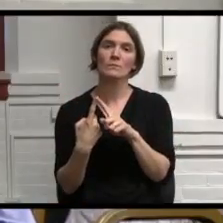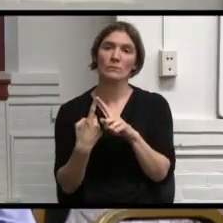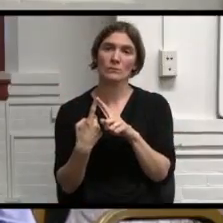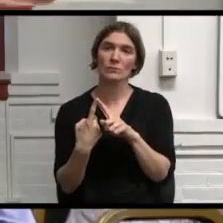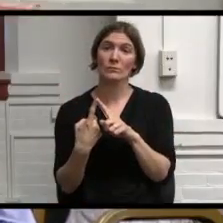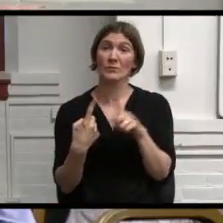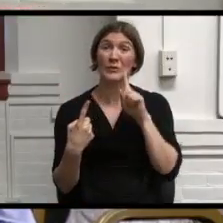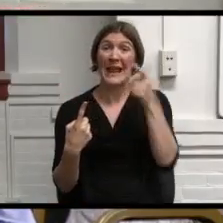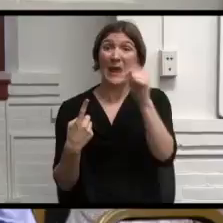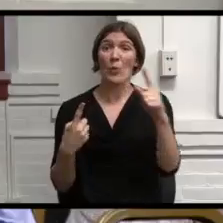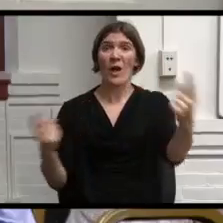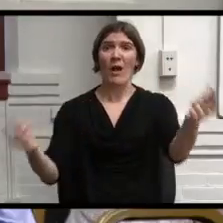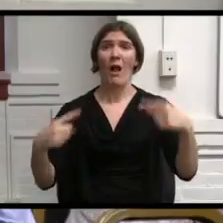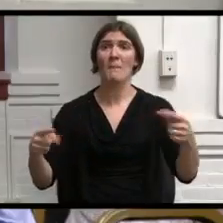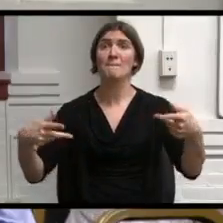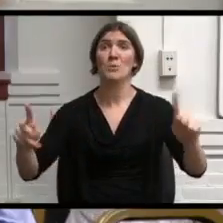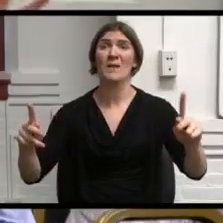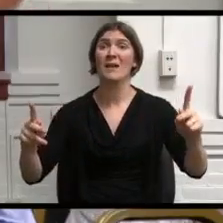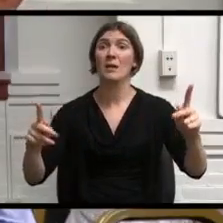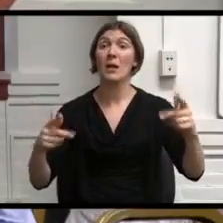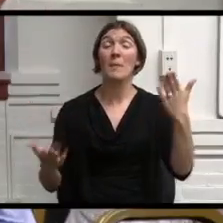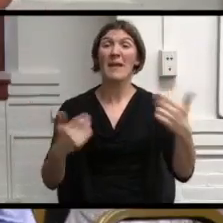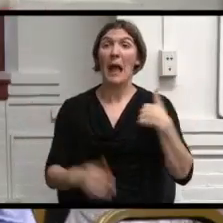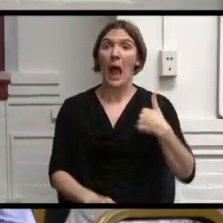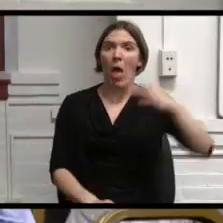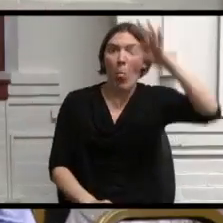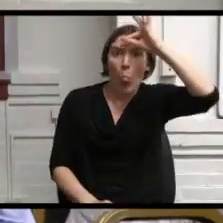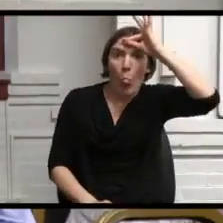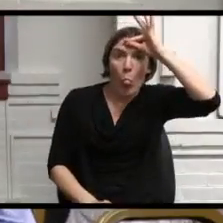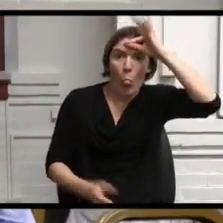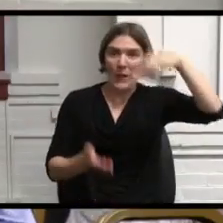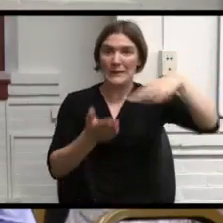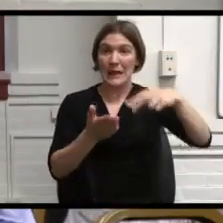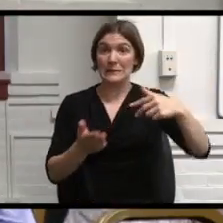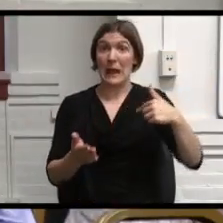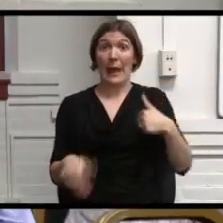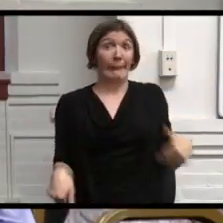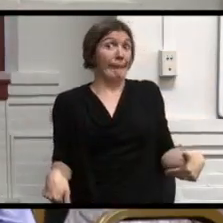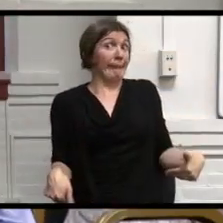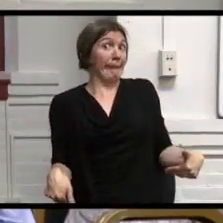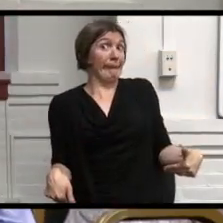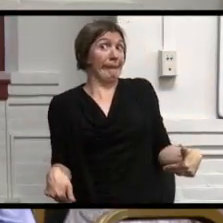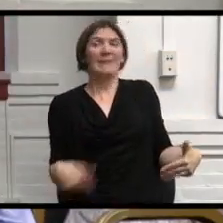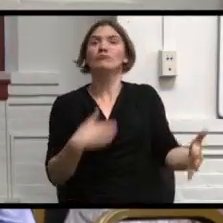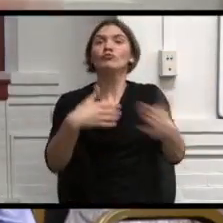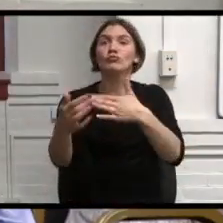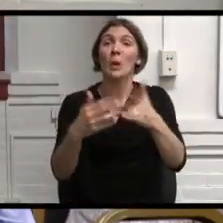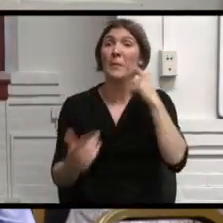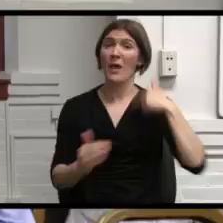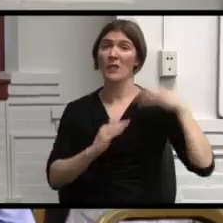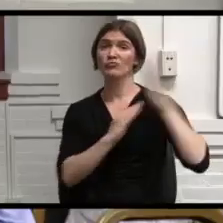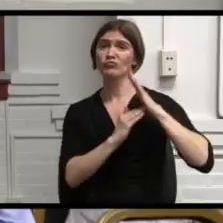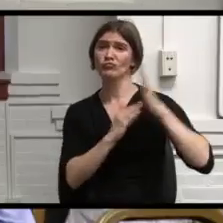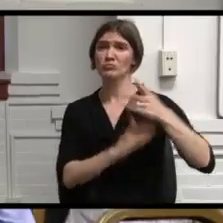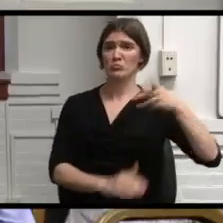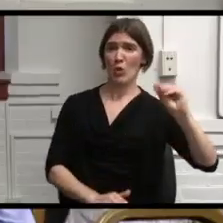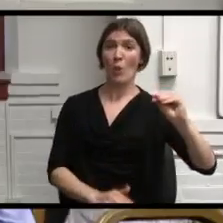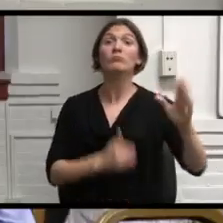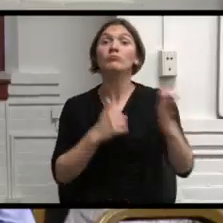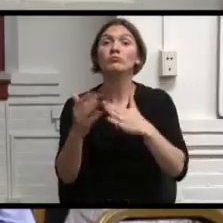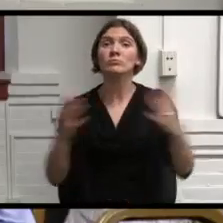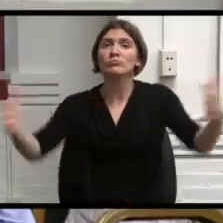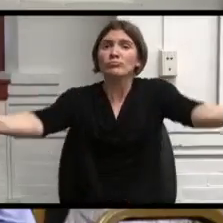it's really for anyone. So you could have never walked into a studio, or you could be an extremely high-level professional dancer,